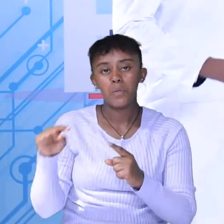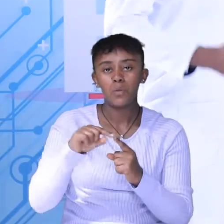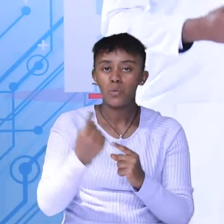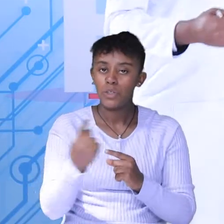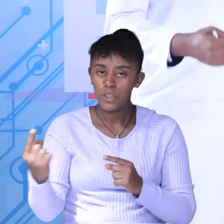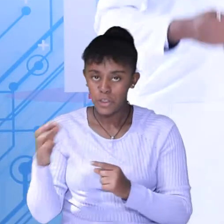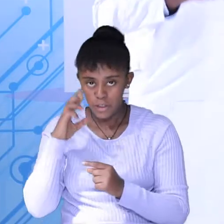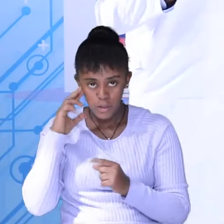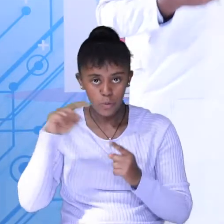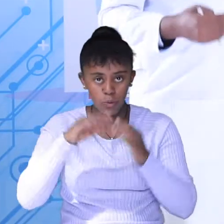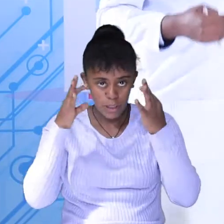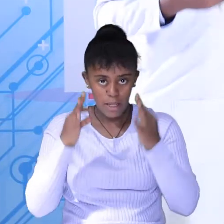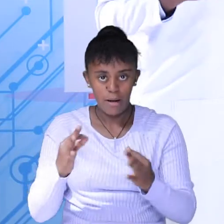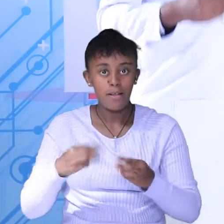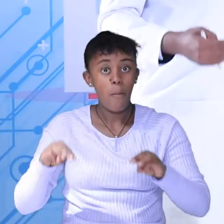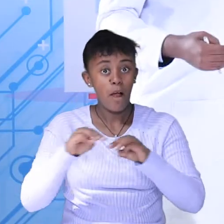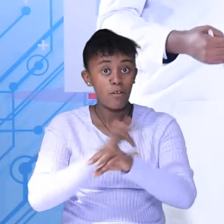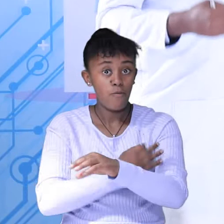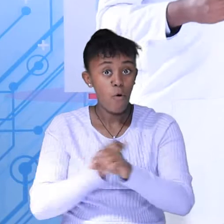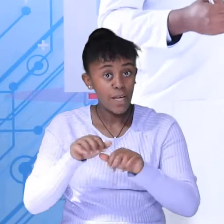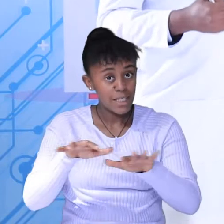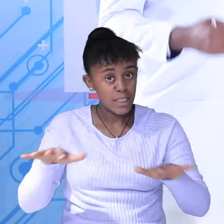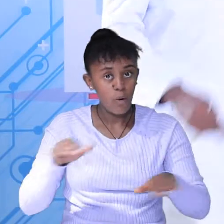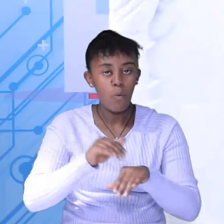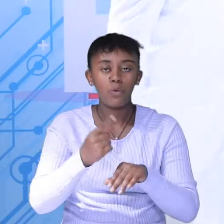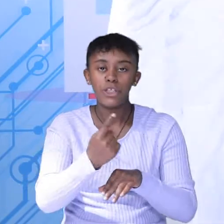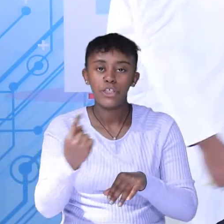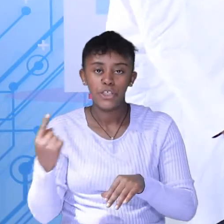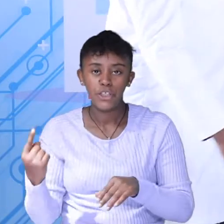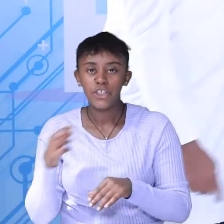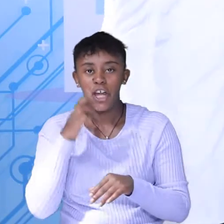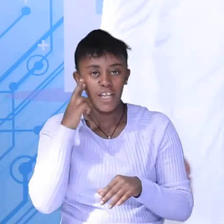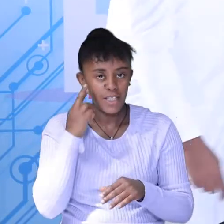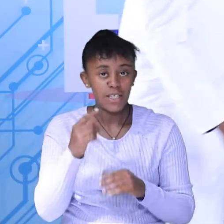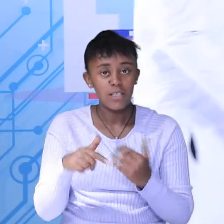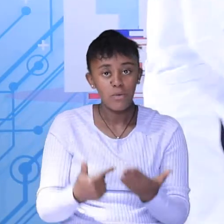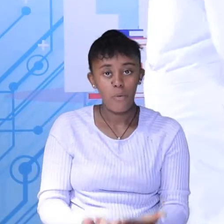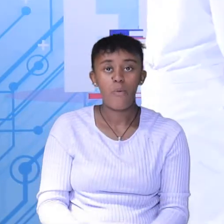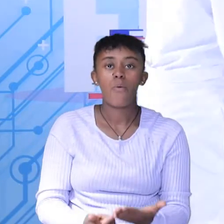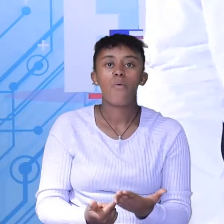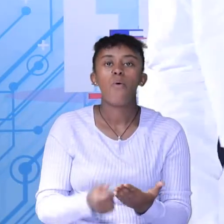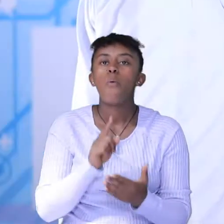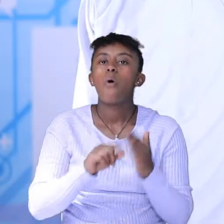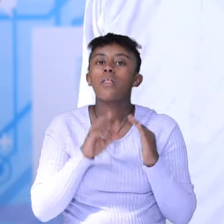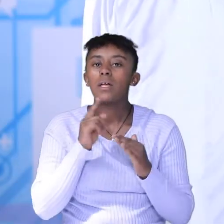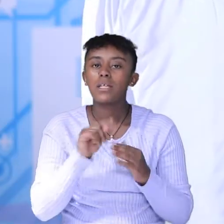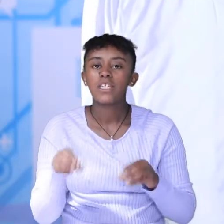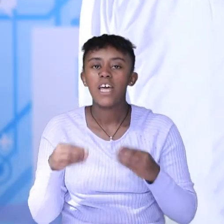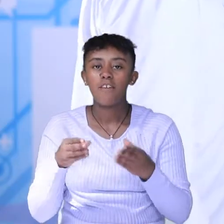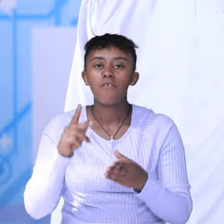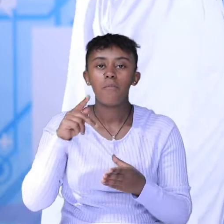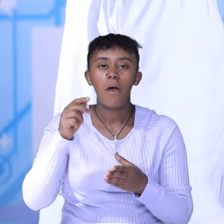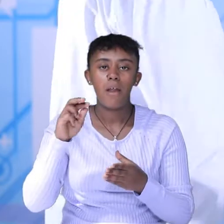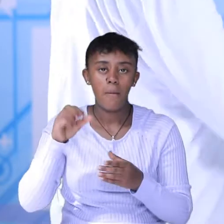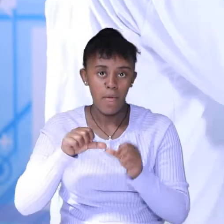case, the magnetic force exerted on each case. So what are the given parameters